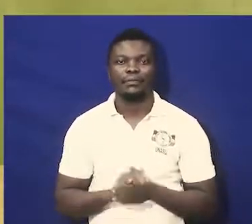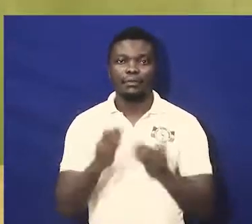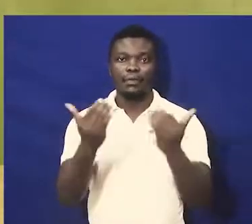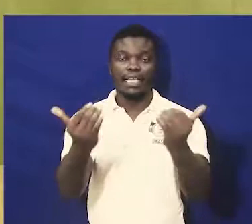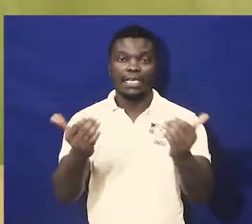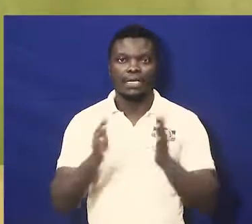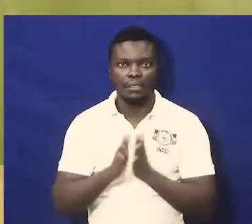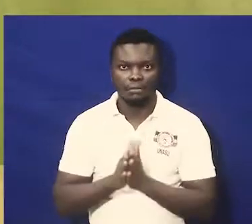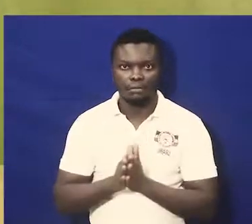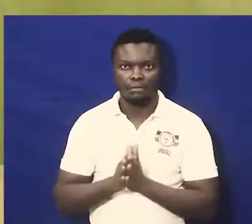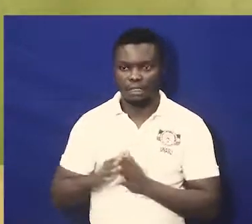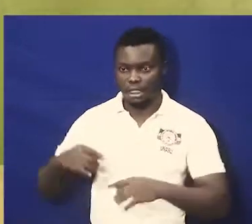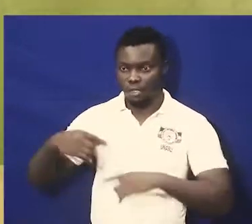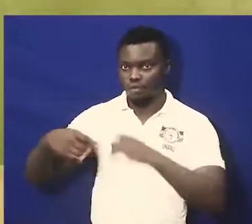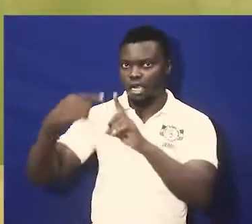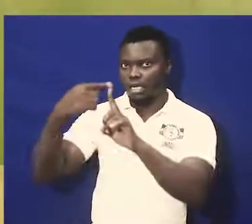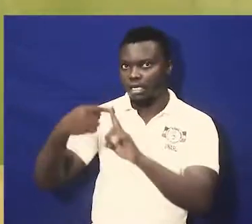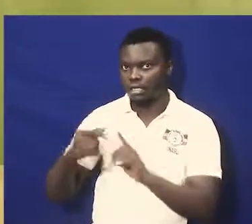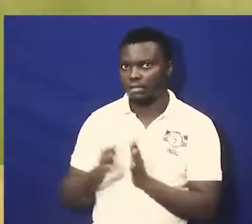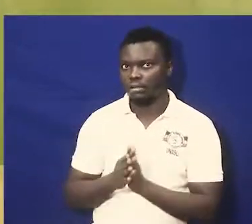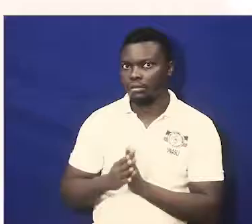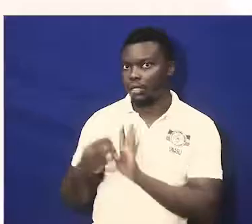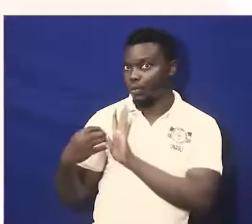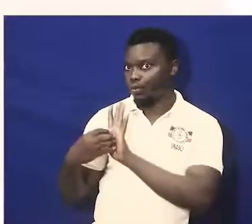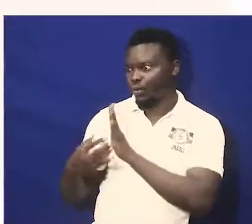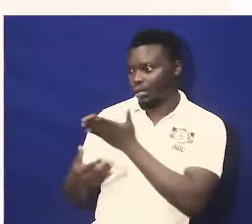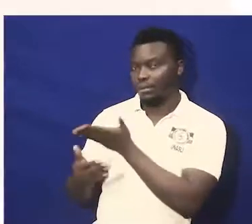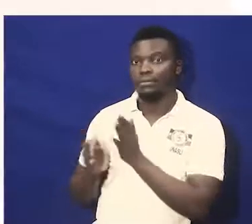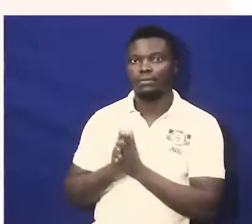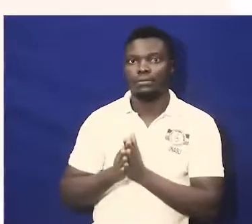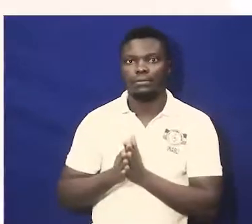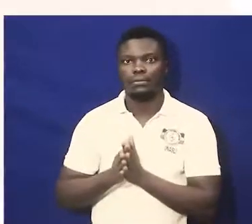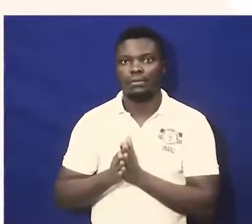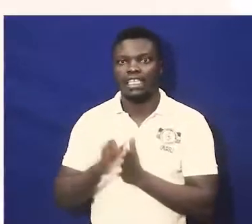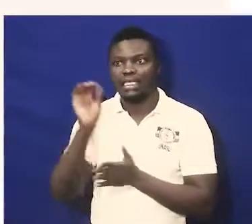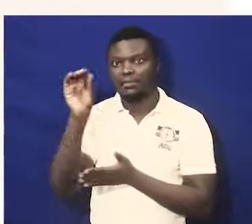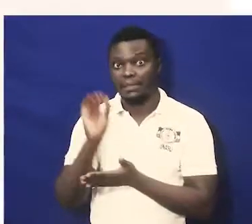Now, let's calculate the percentage profit.